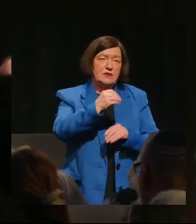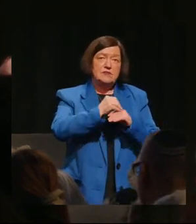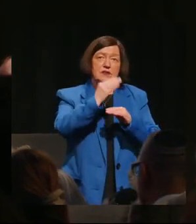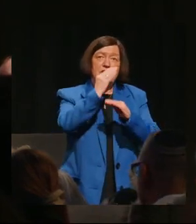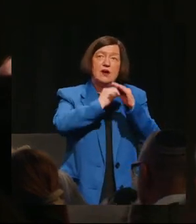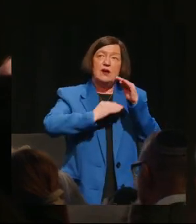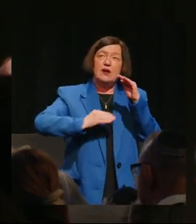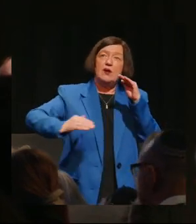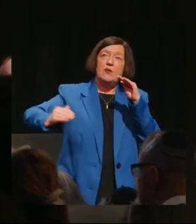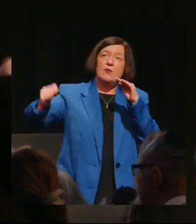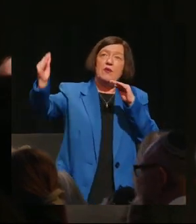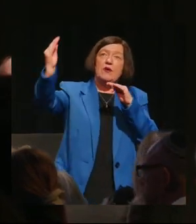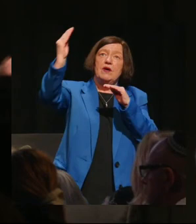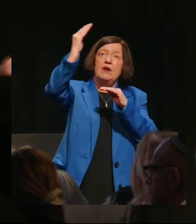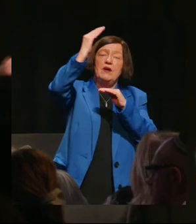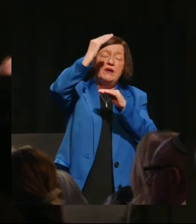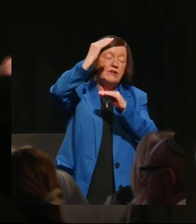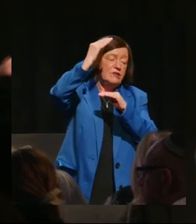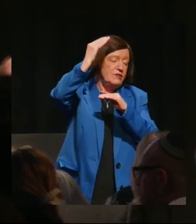shochen